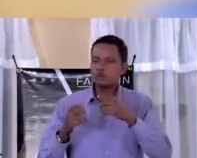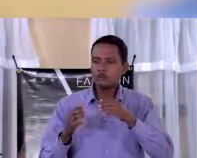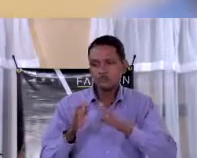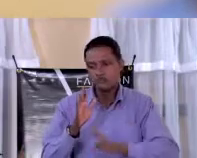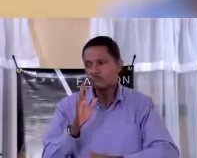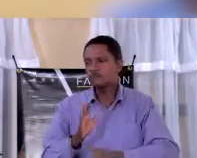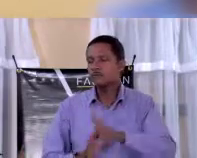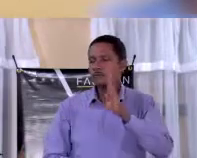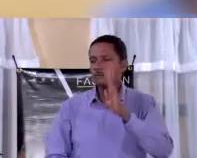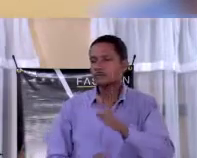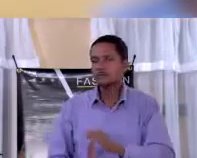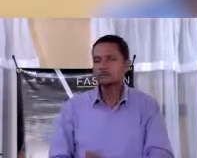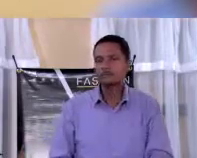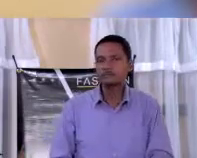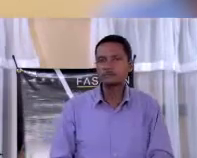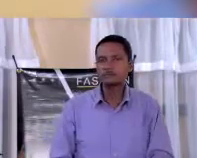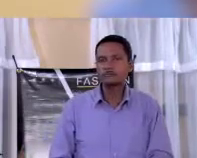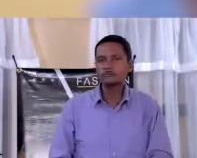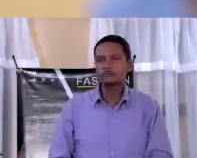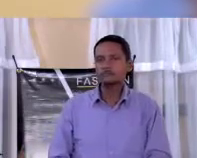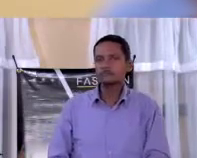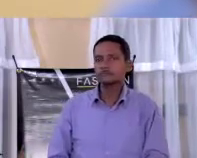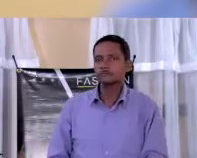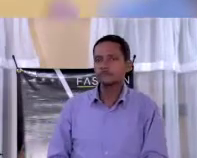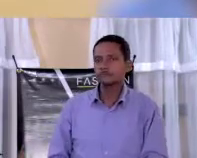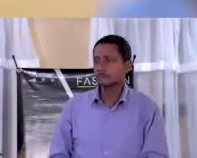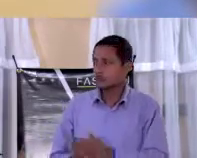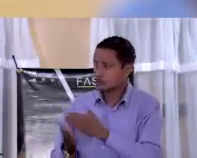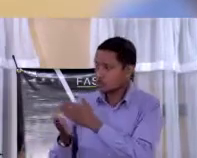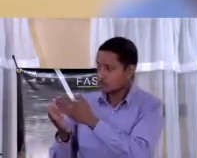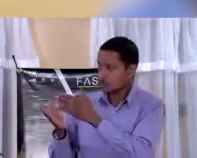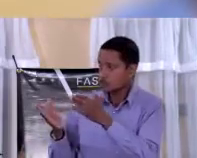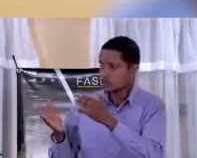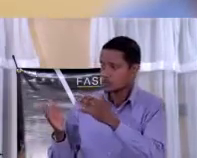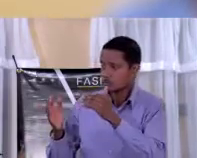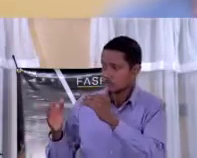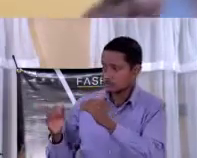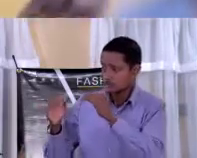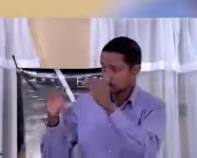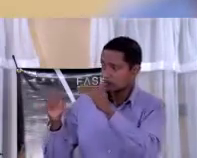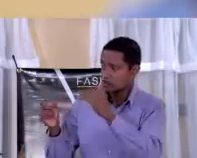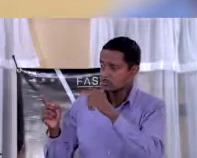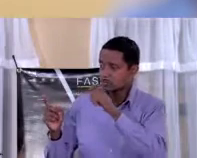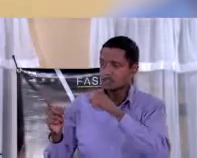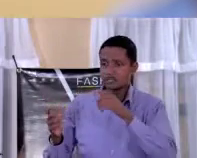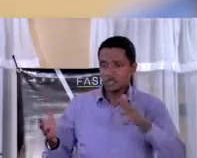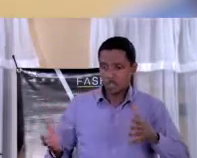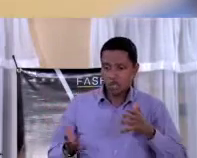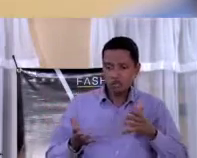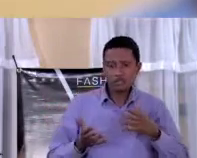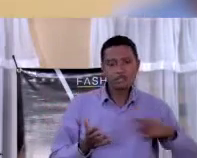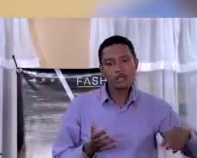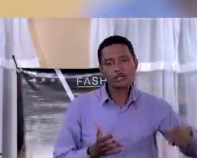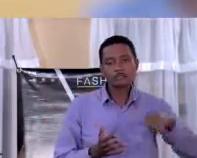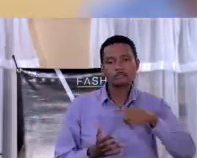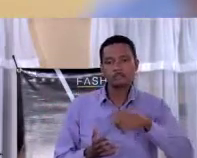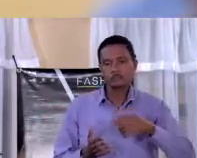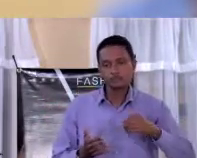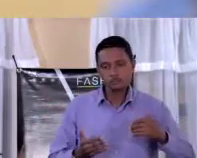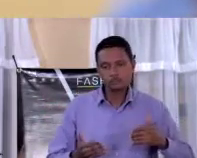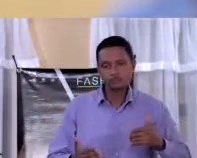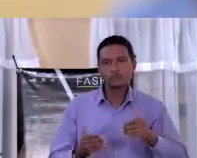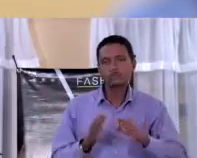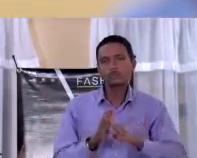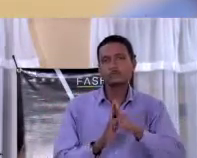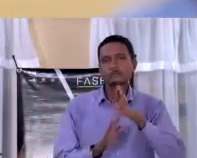forward. But you guys on top of the head, you need to encourage us below here in order to push forward so that we all